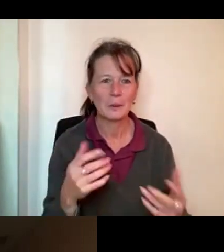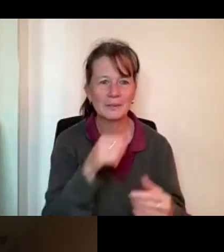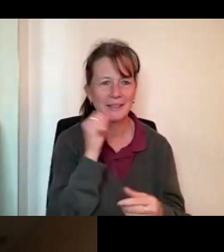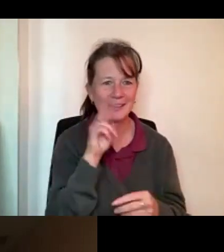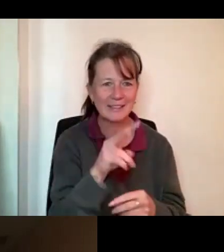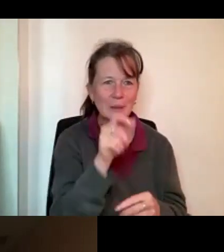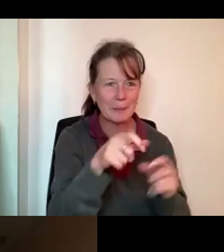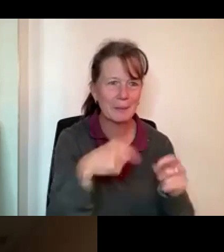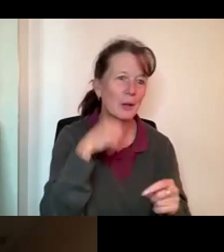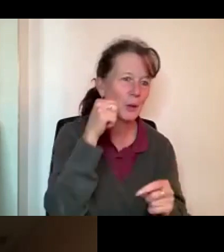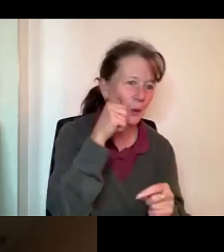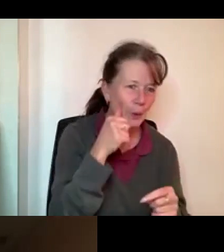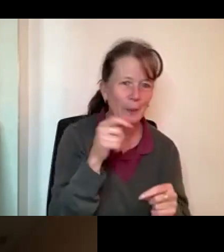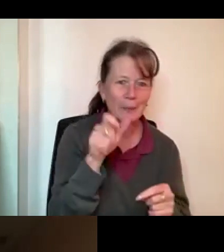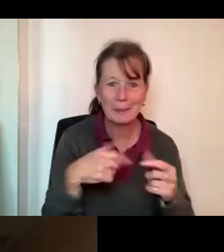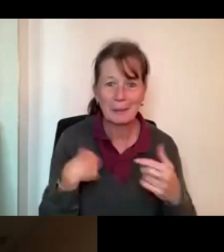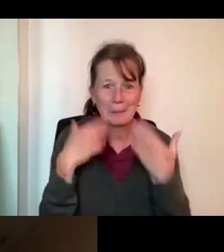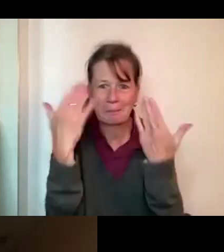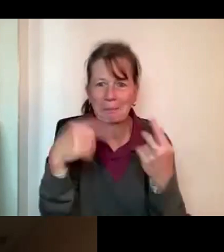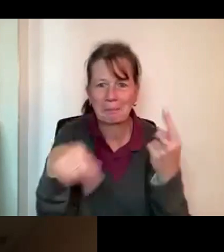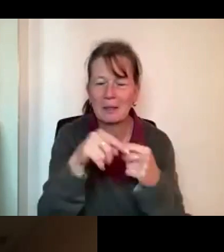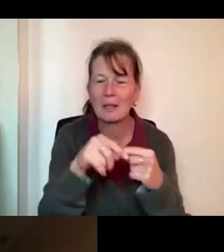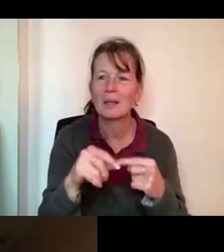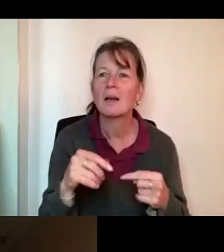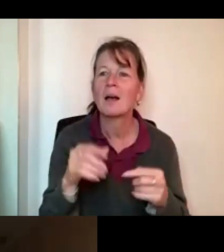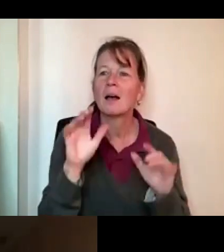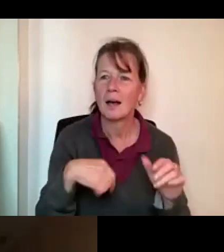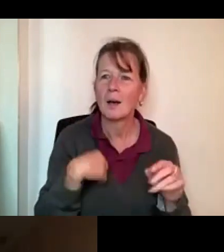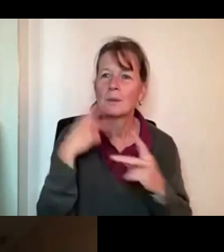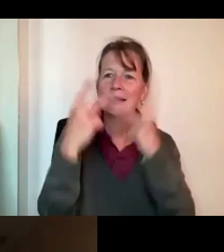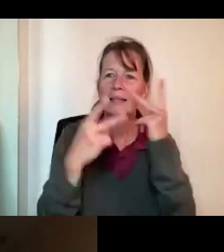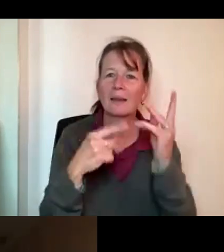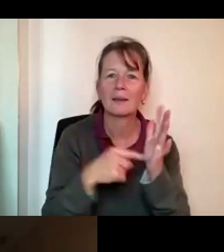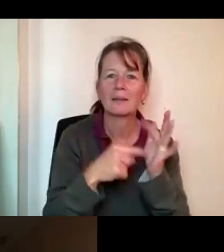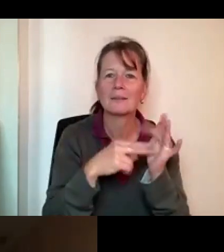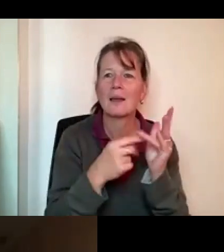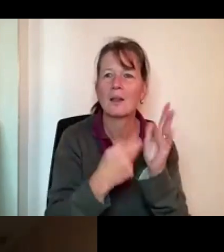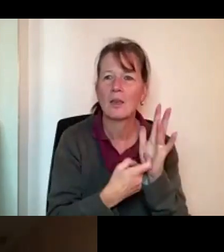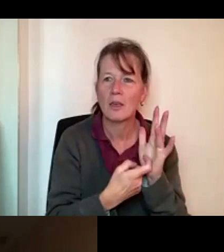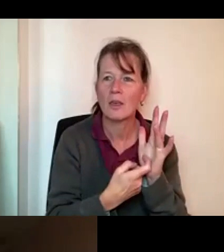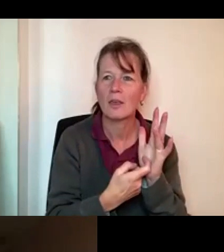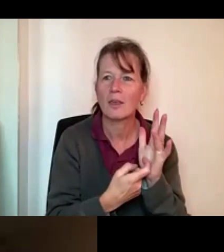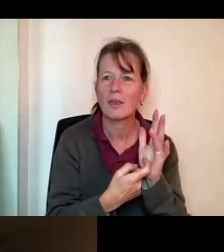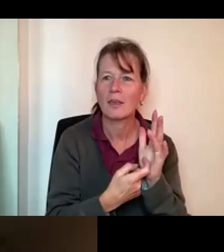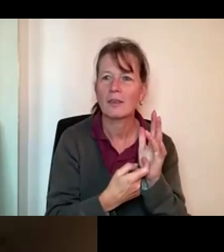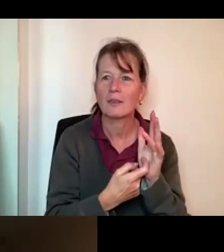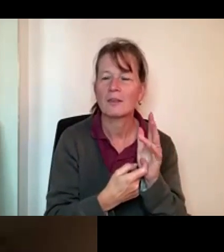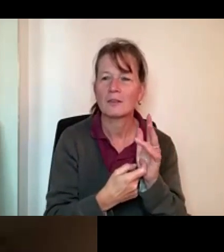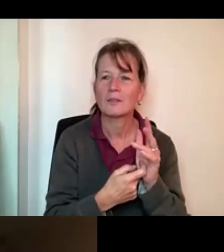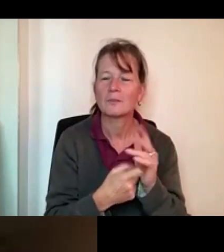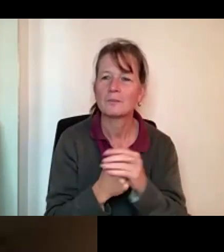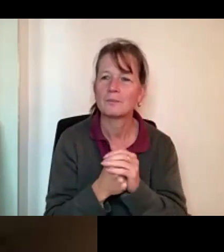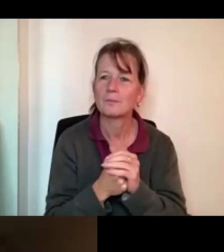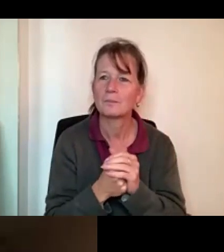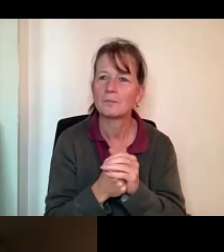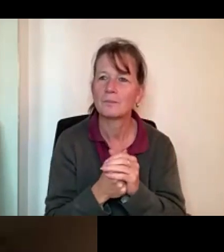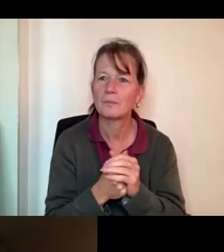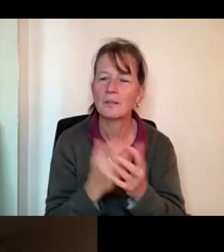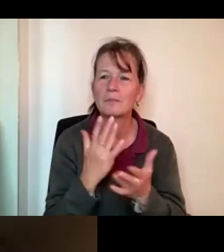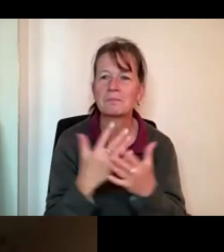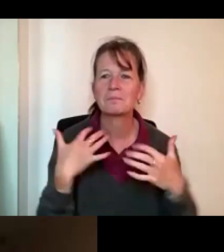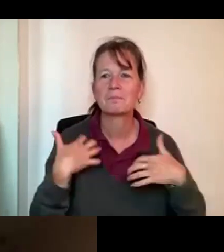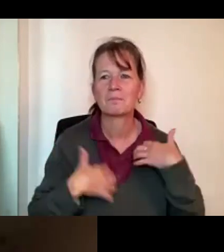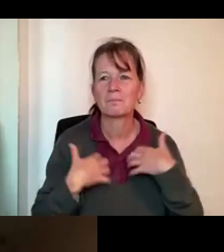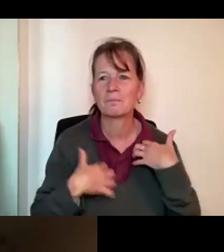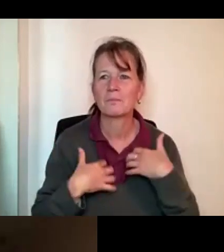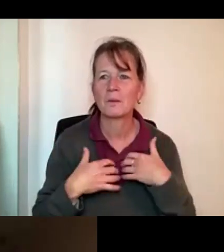you in a while. Yes, I was singing the tenor role in Sky in a Small Cage. And it's really interesting to hear